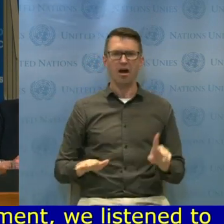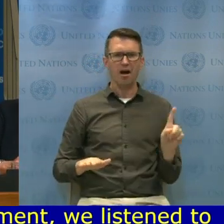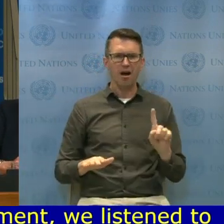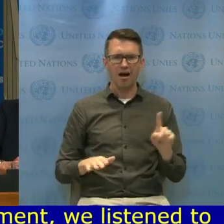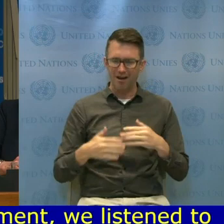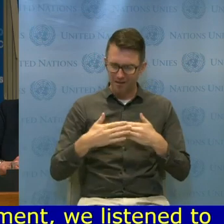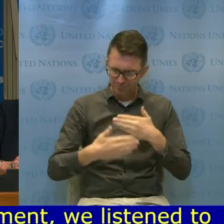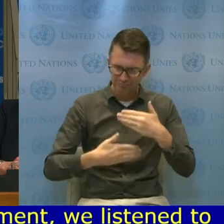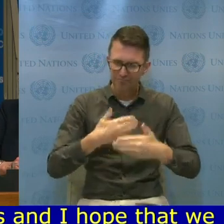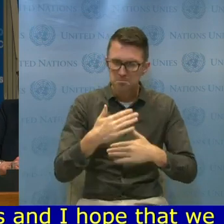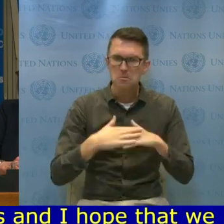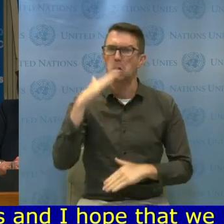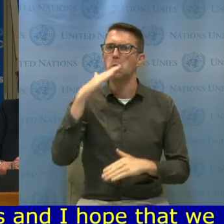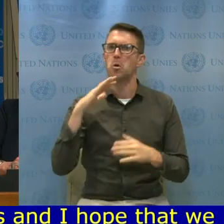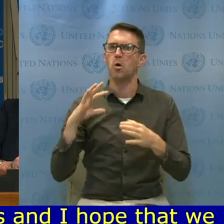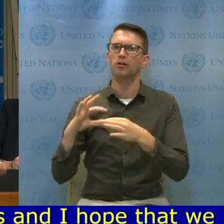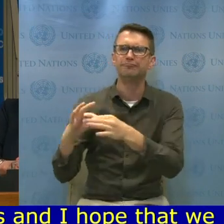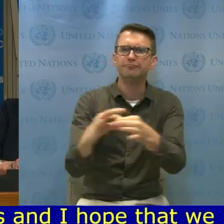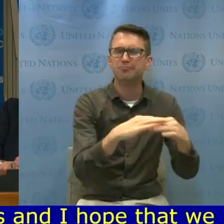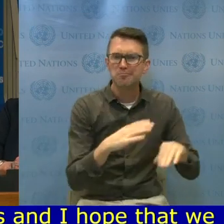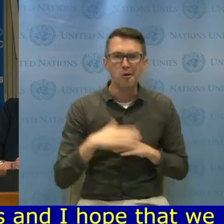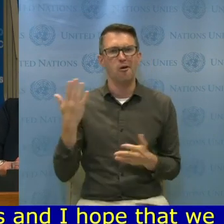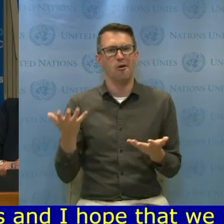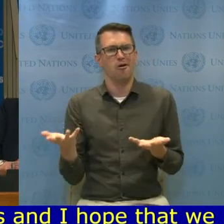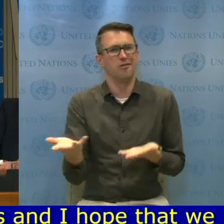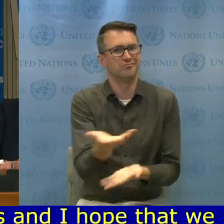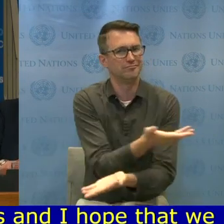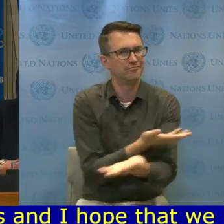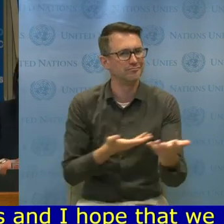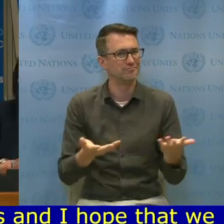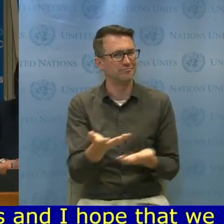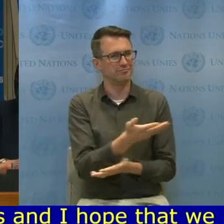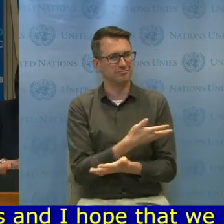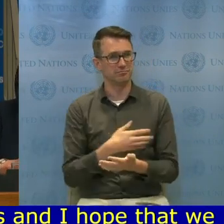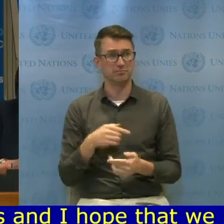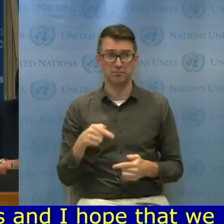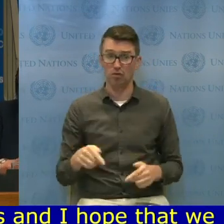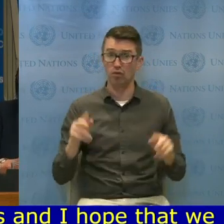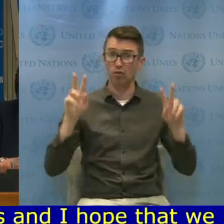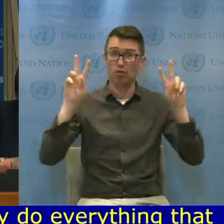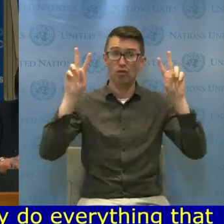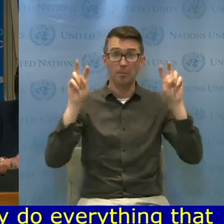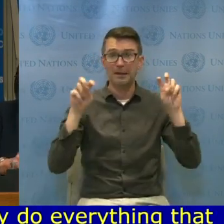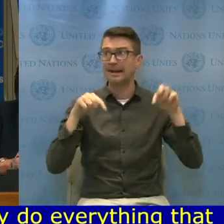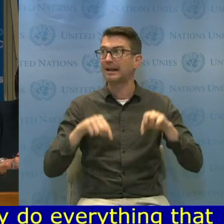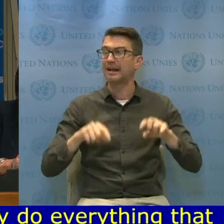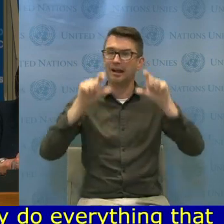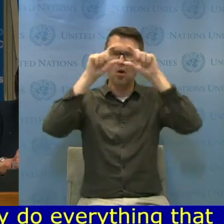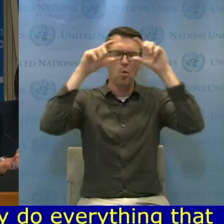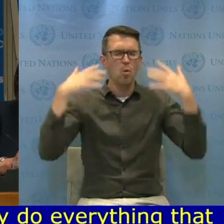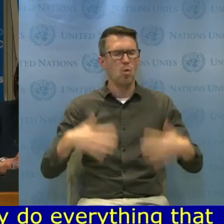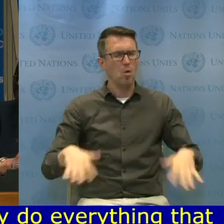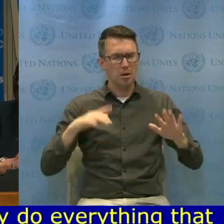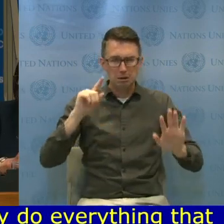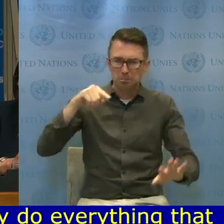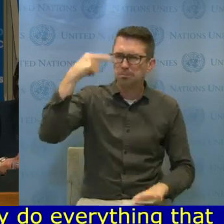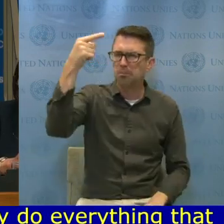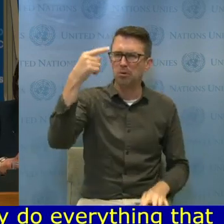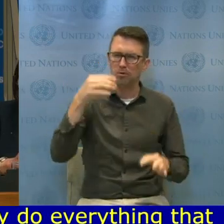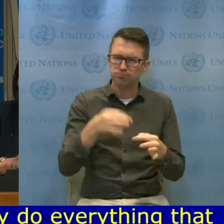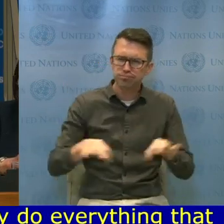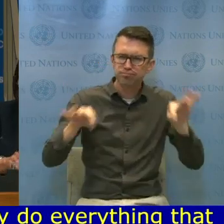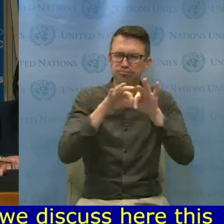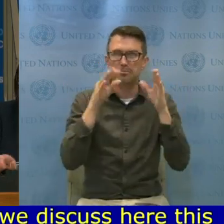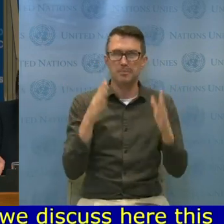here this afternoon, will be handled on the highest level. I want to tell you that actually in the